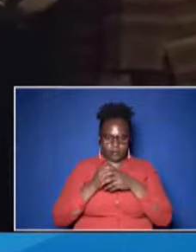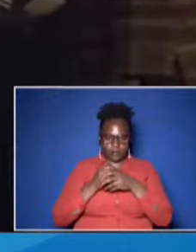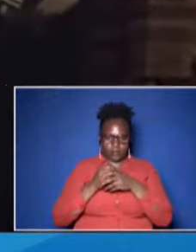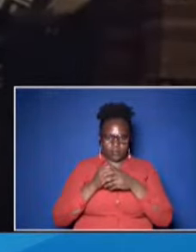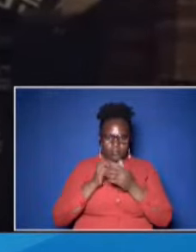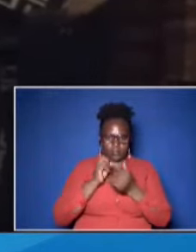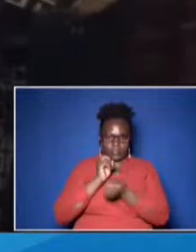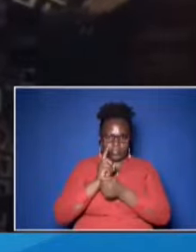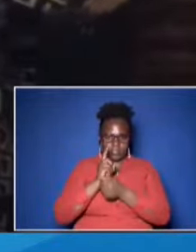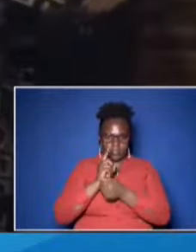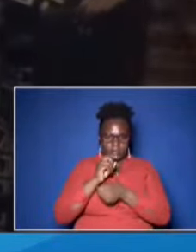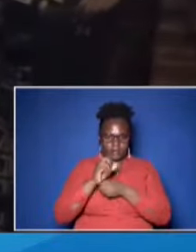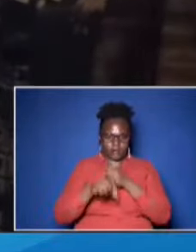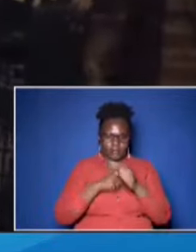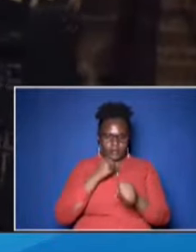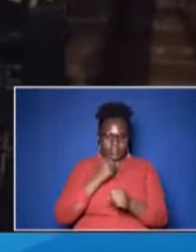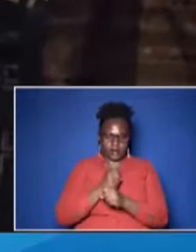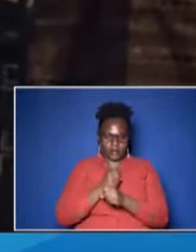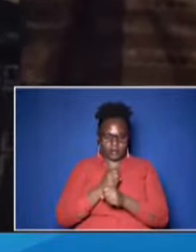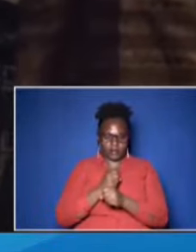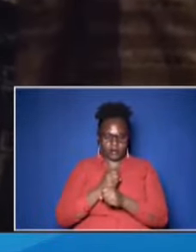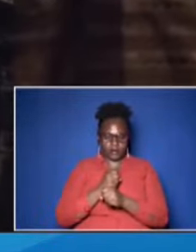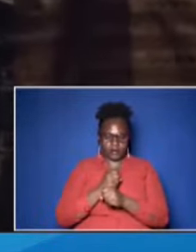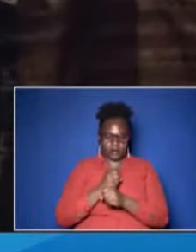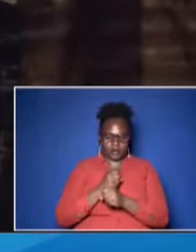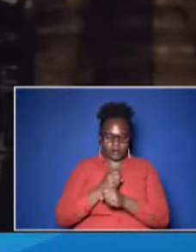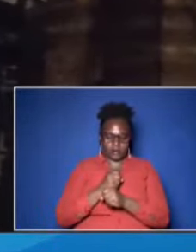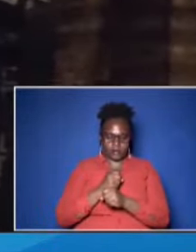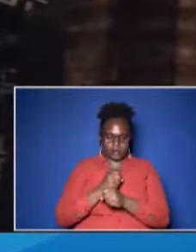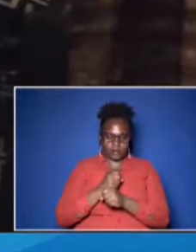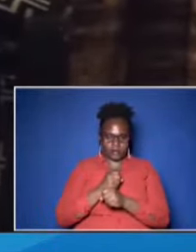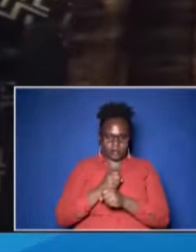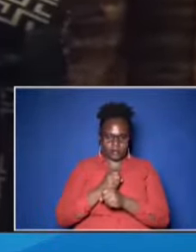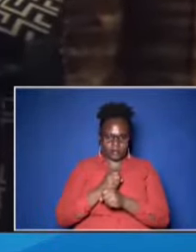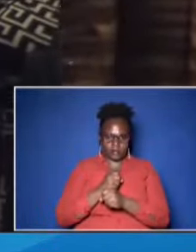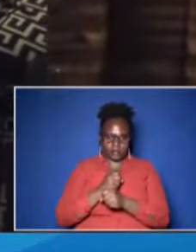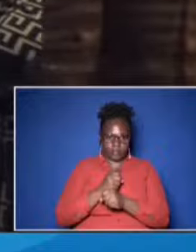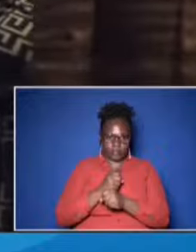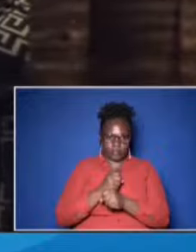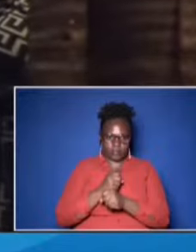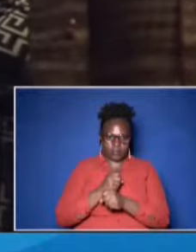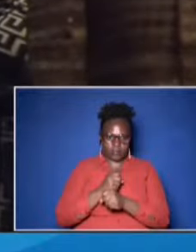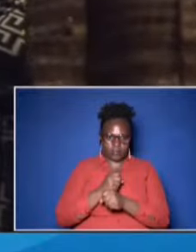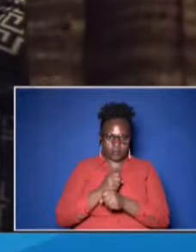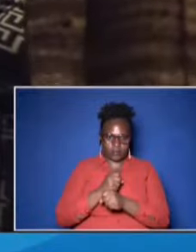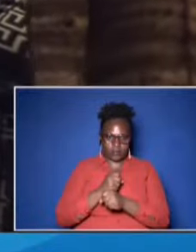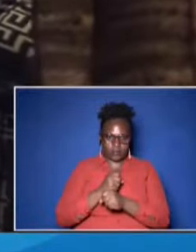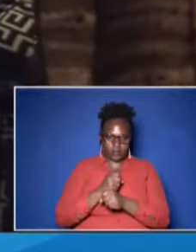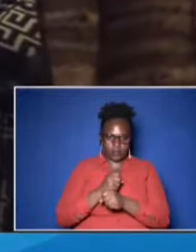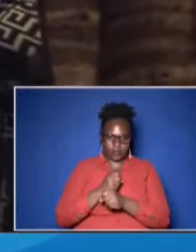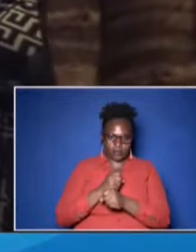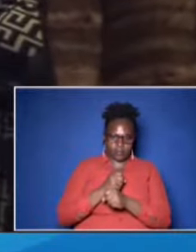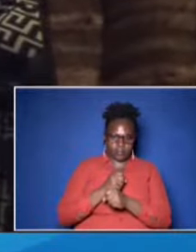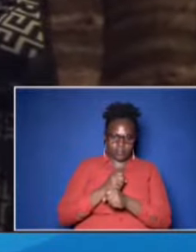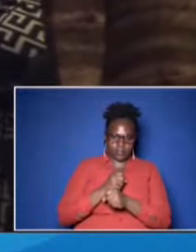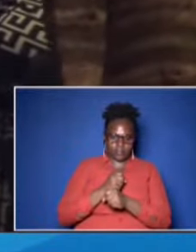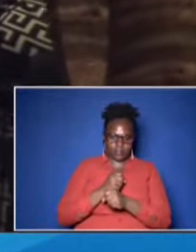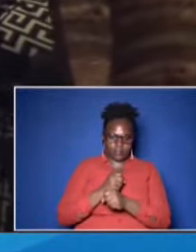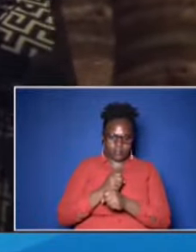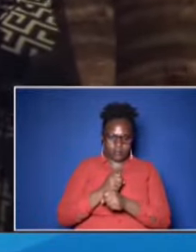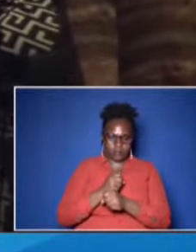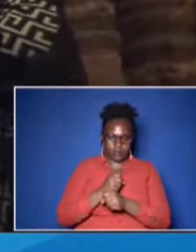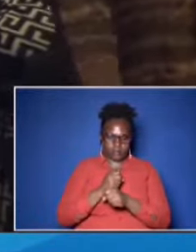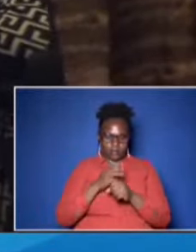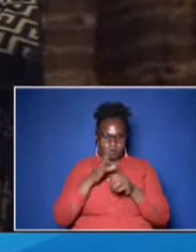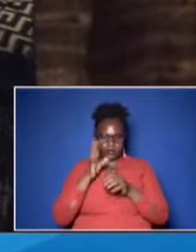years 11 yes which ear was was it his eye or ear ear which ear put your